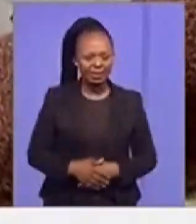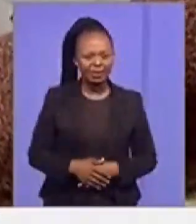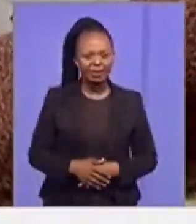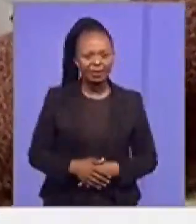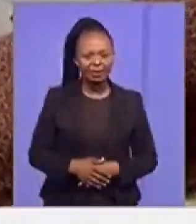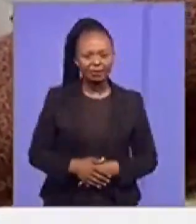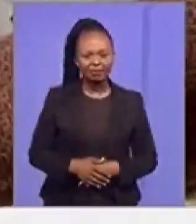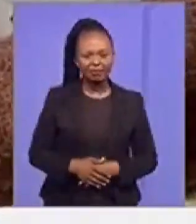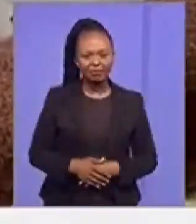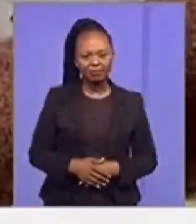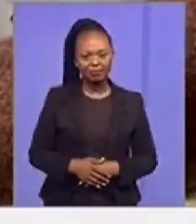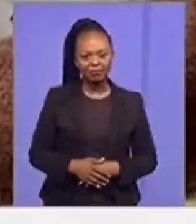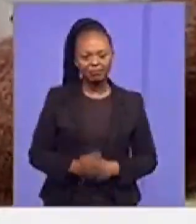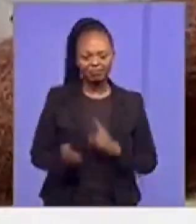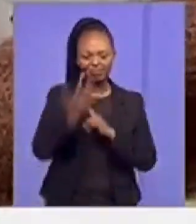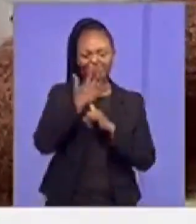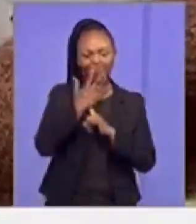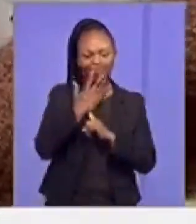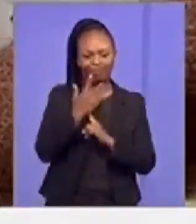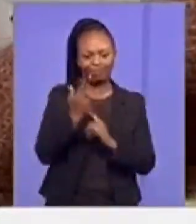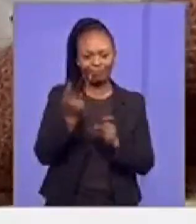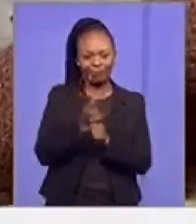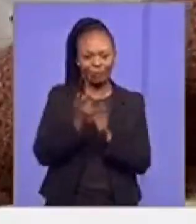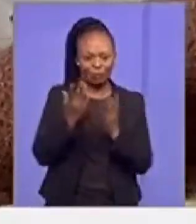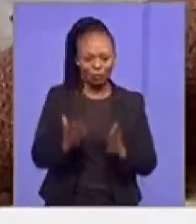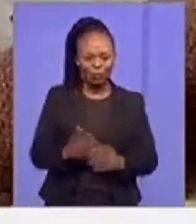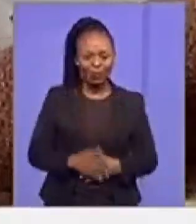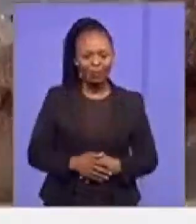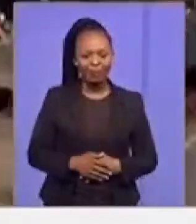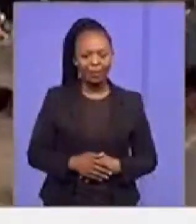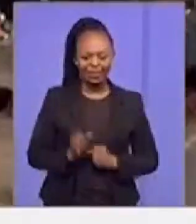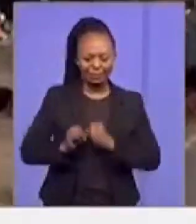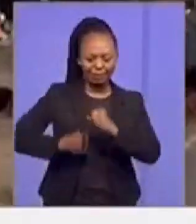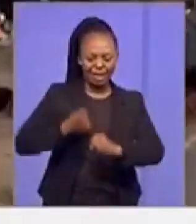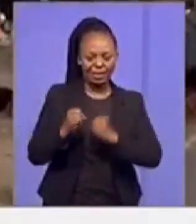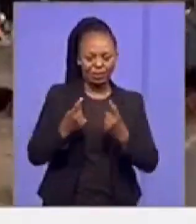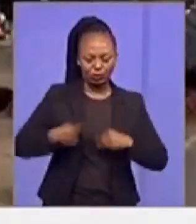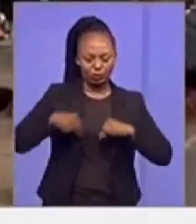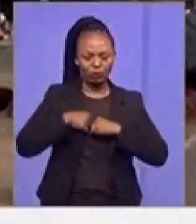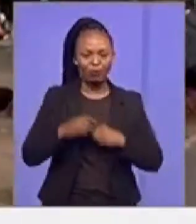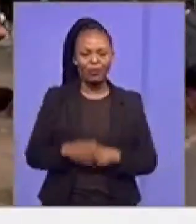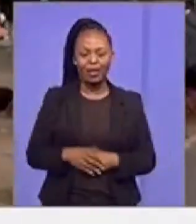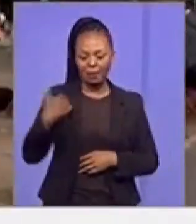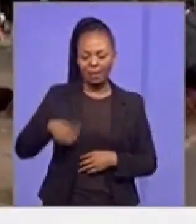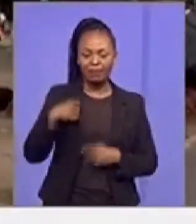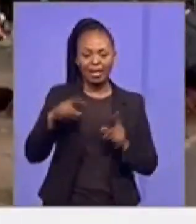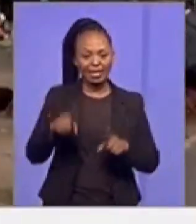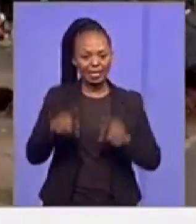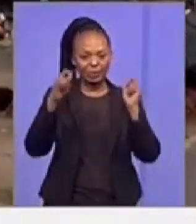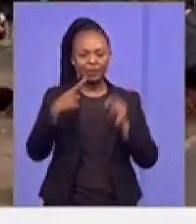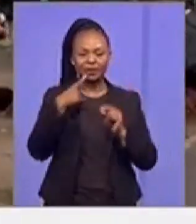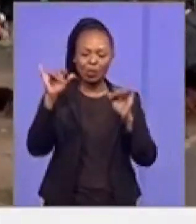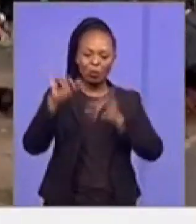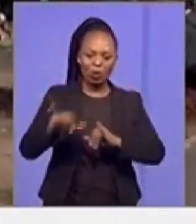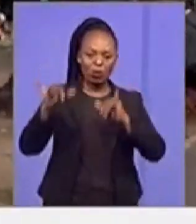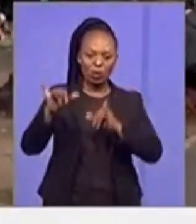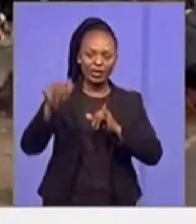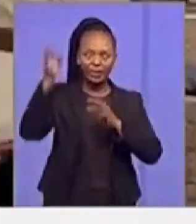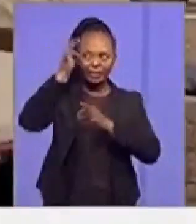then you get evacuated. So that is what makes us come back to the streets. Masepala wa Cape Town o re o emetse taelo e